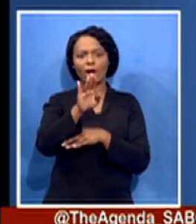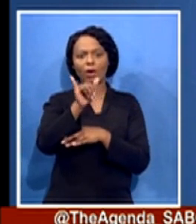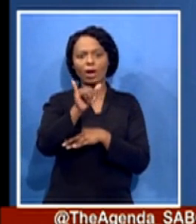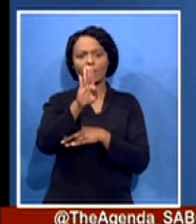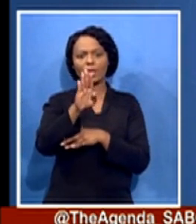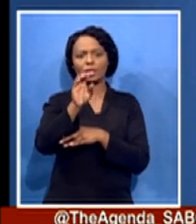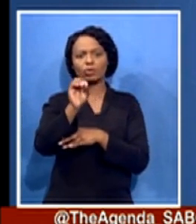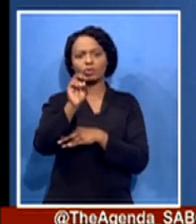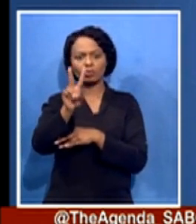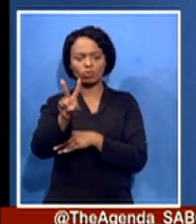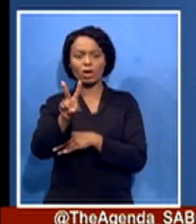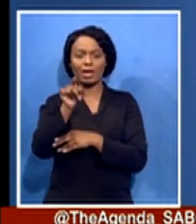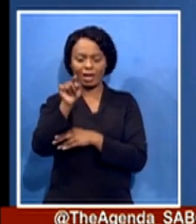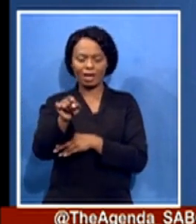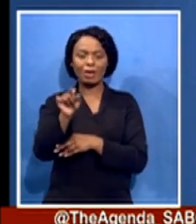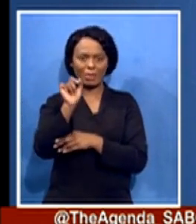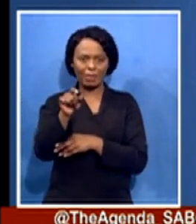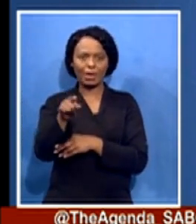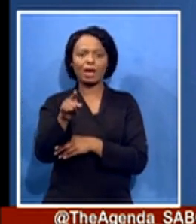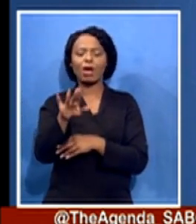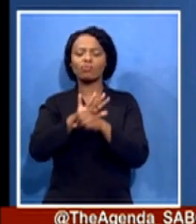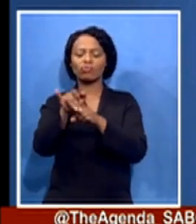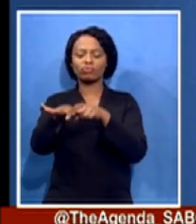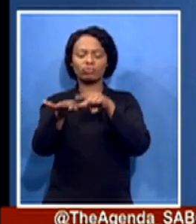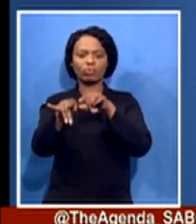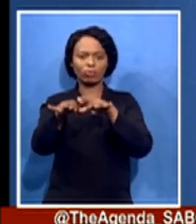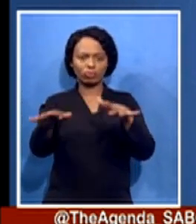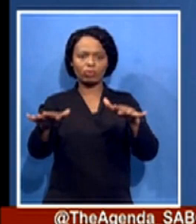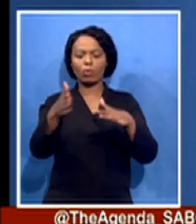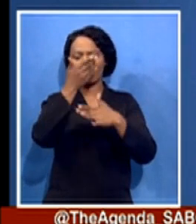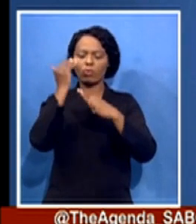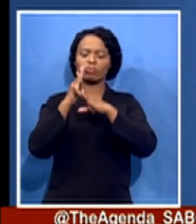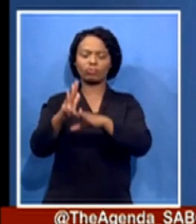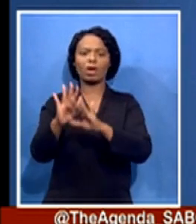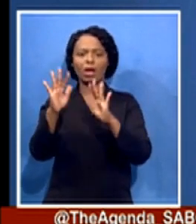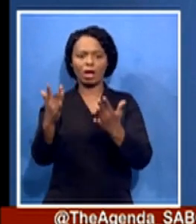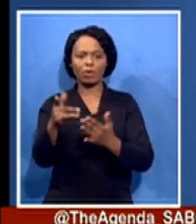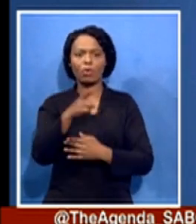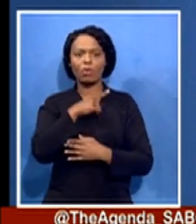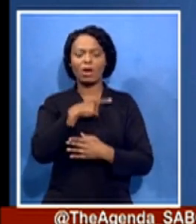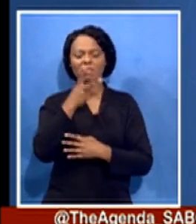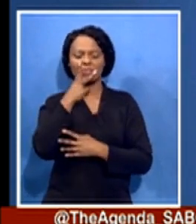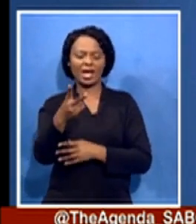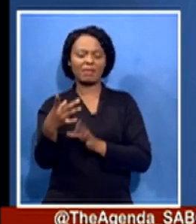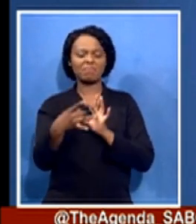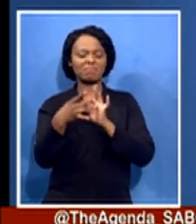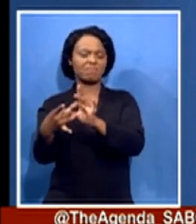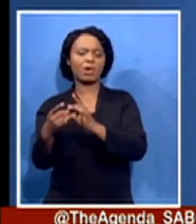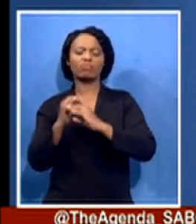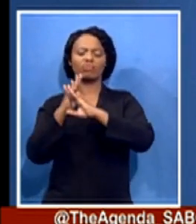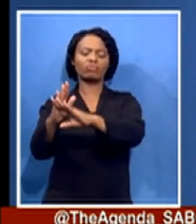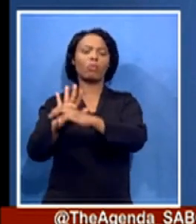moderate disease, the AstraZeneca vaccine didn't appear to work as well, and it didn't appear to be as